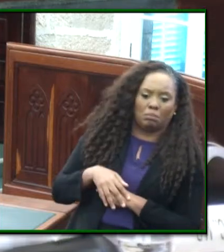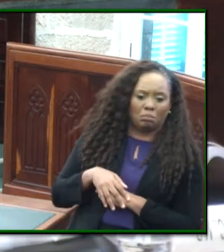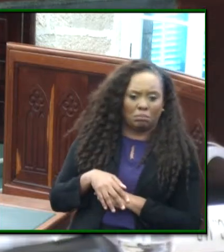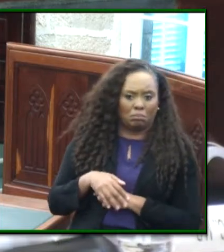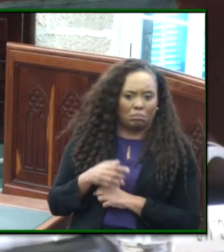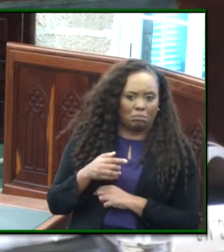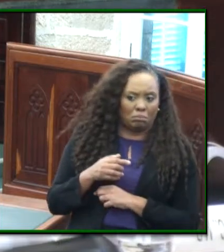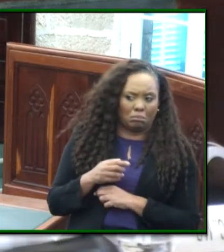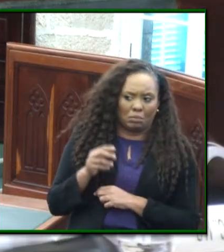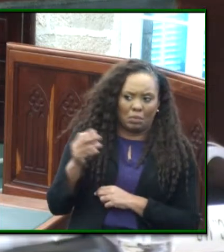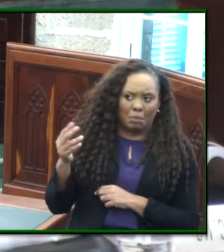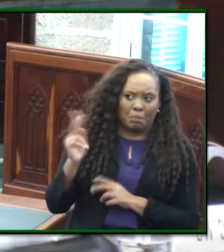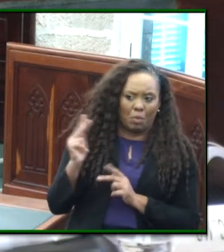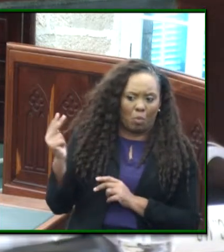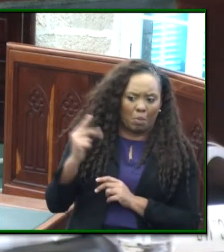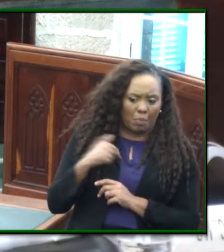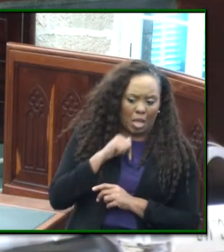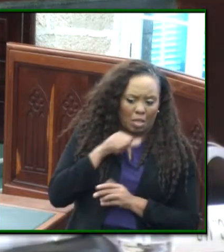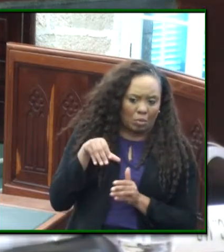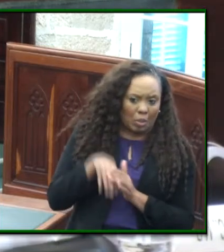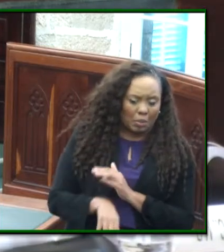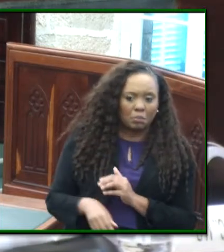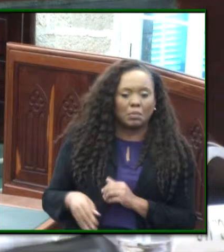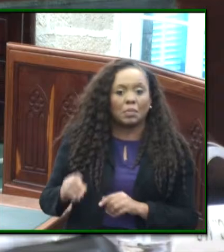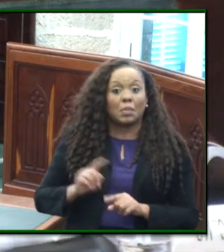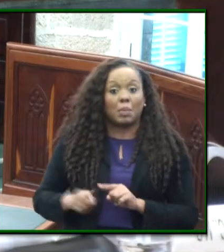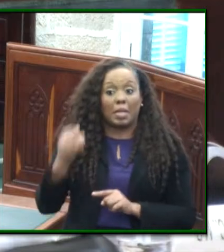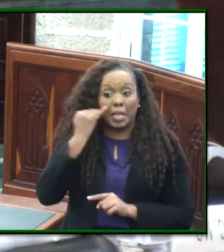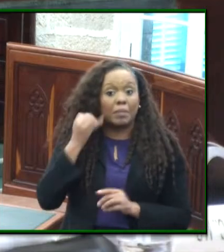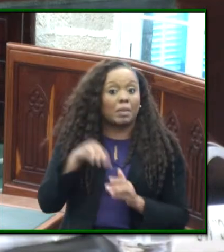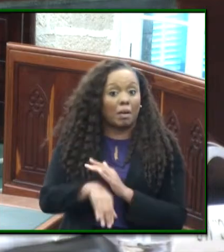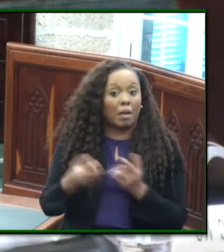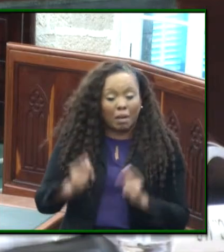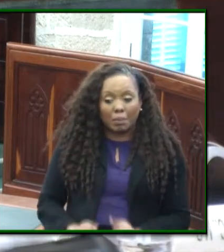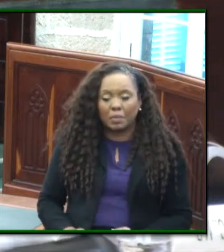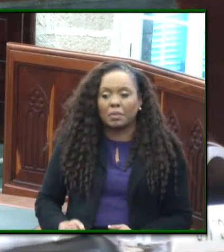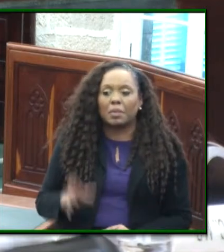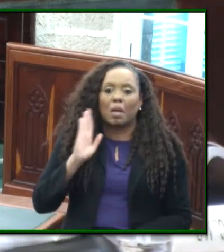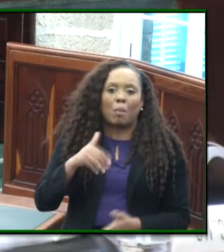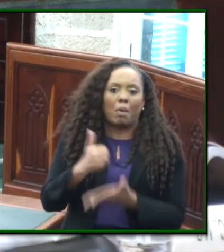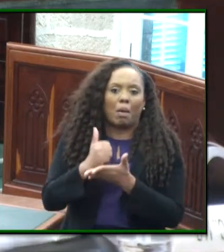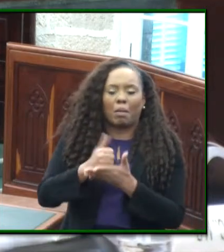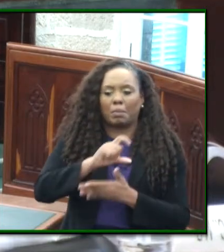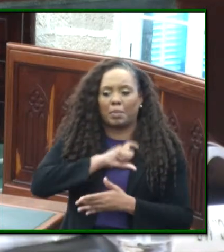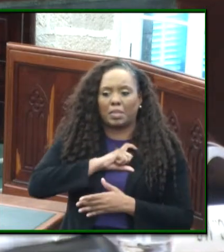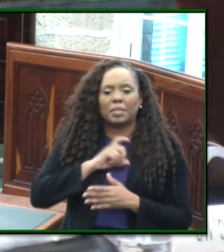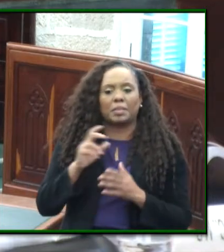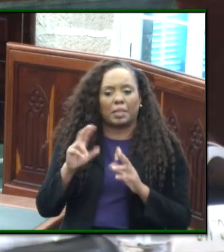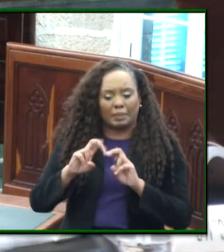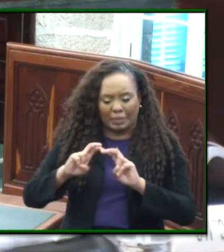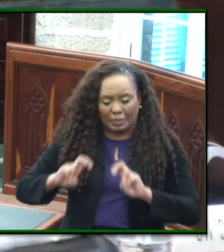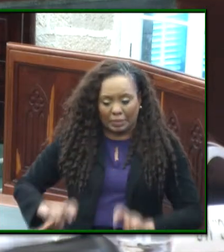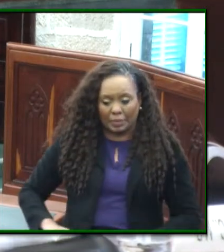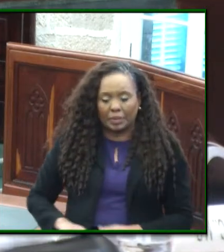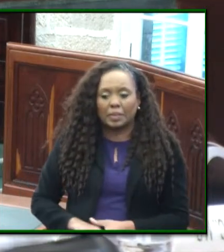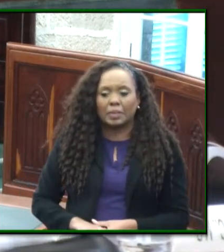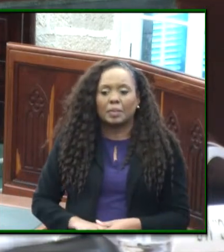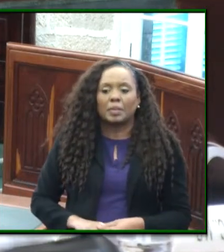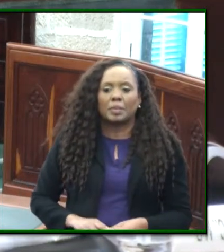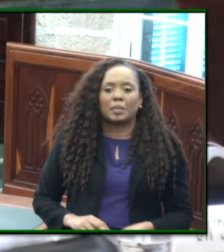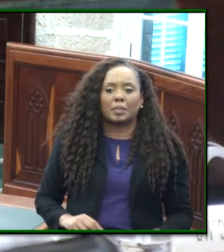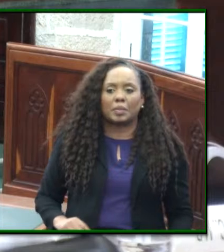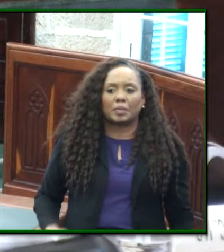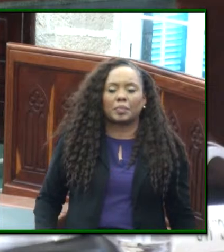there is a crime committed, that the police are able to be assisted in their investigations. But what I would want you to speak to is whether